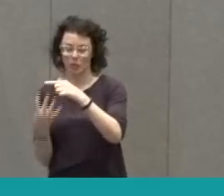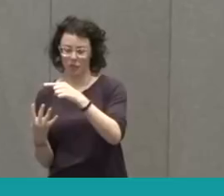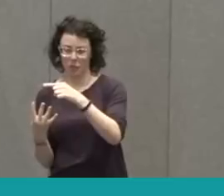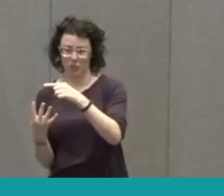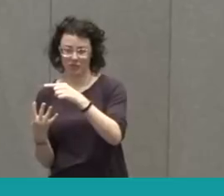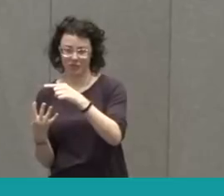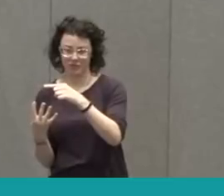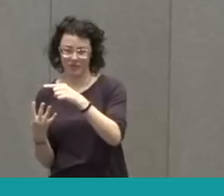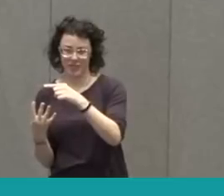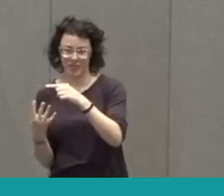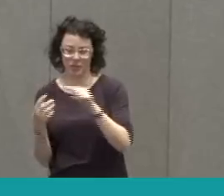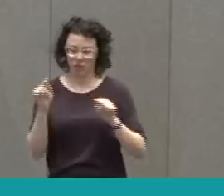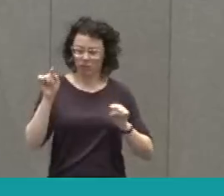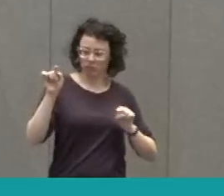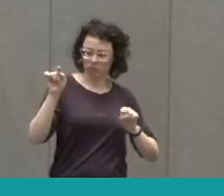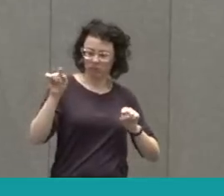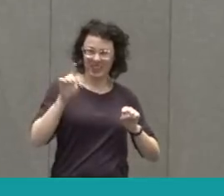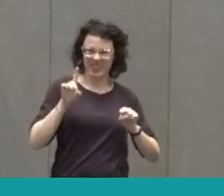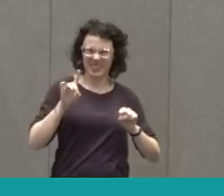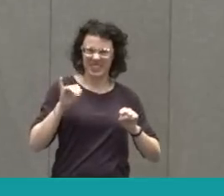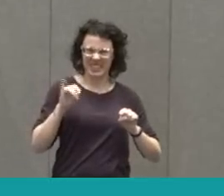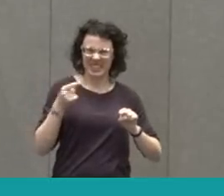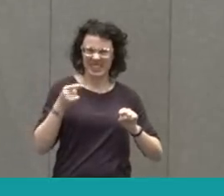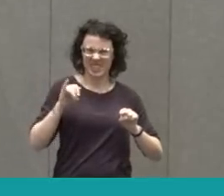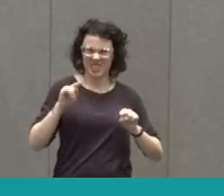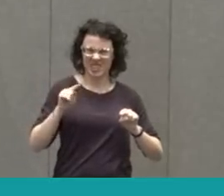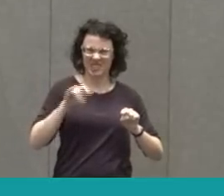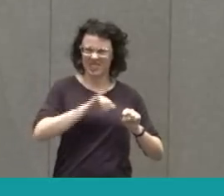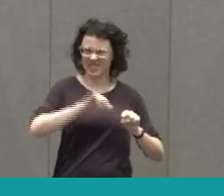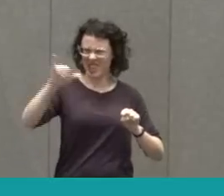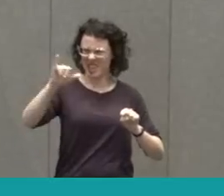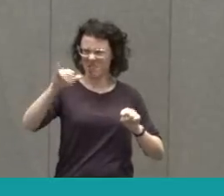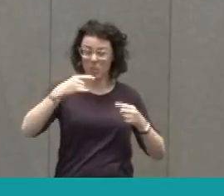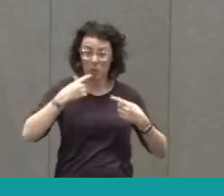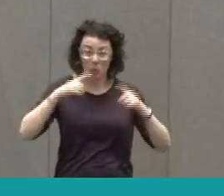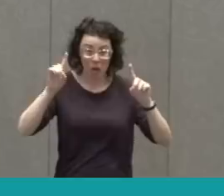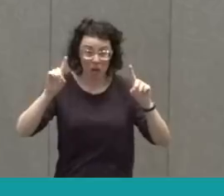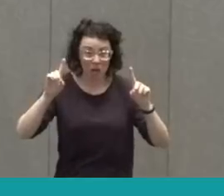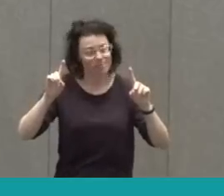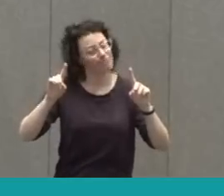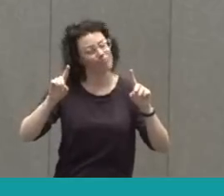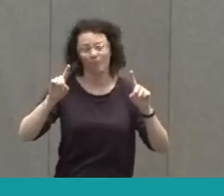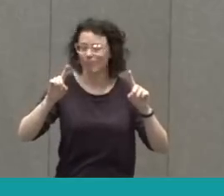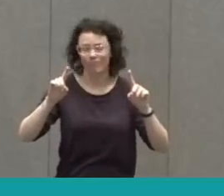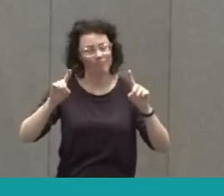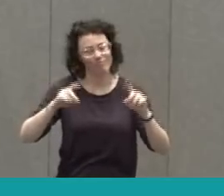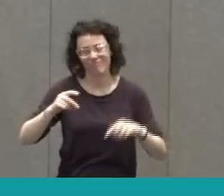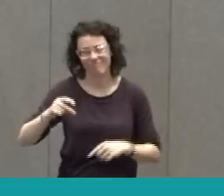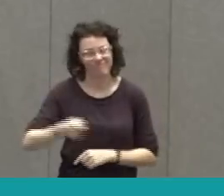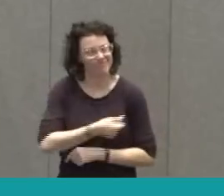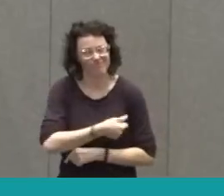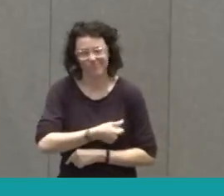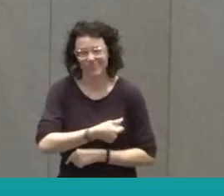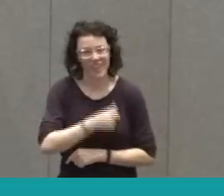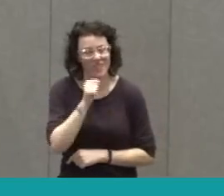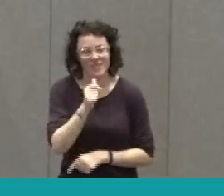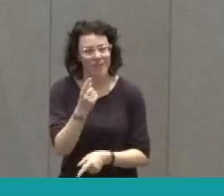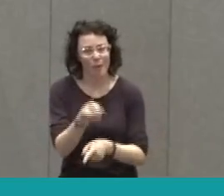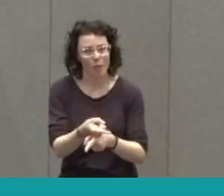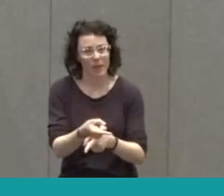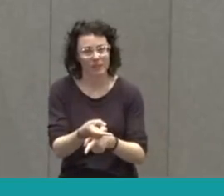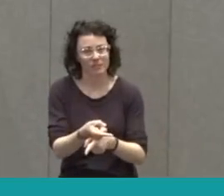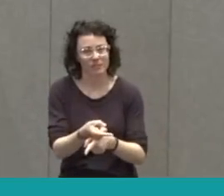again. So does this work? Nope. That's a bummer. That won't help me out at all. Let's